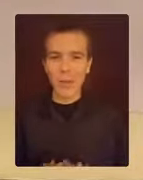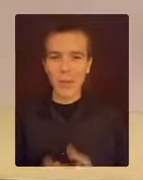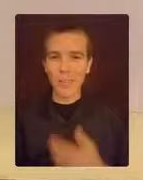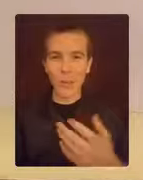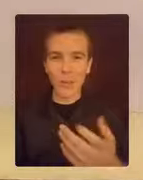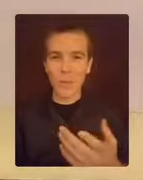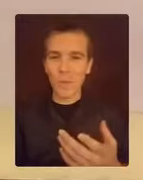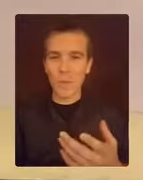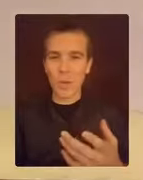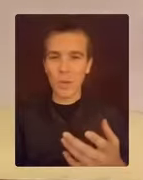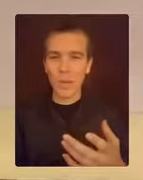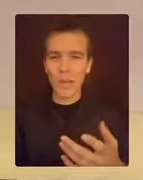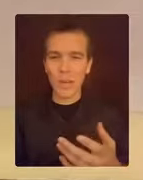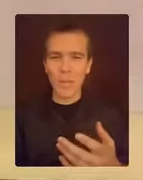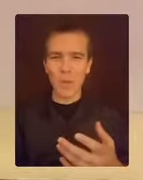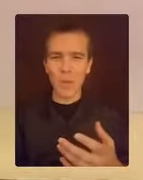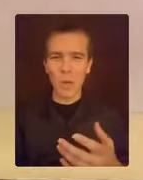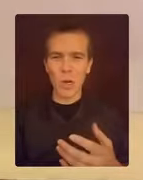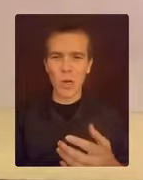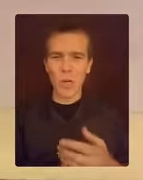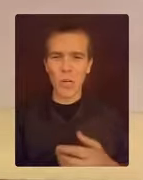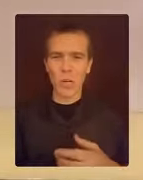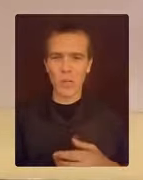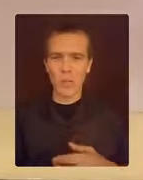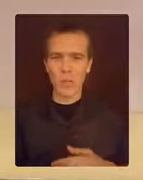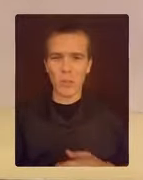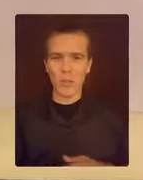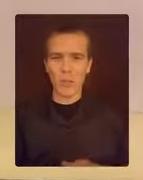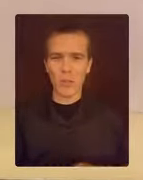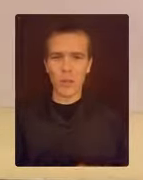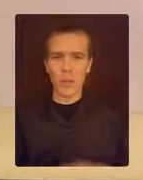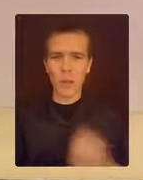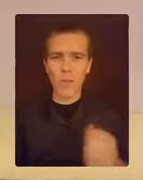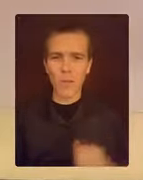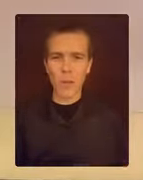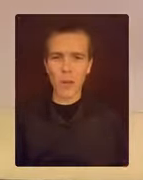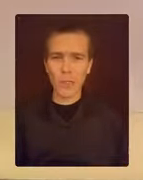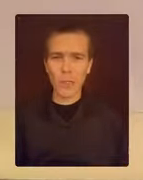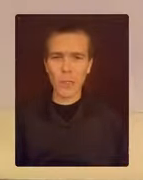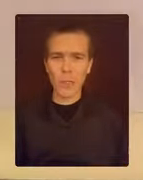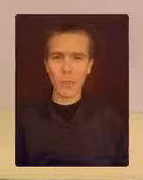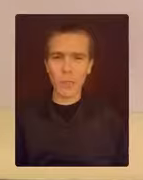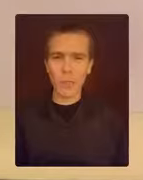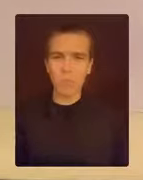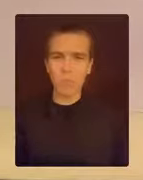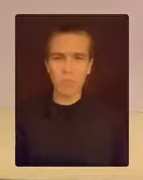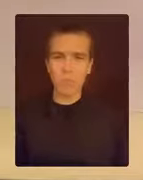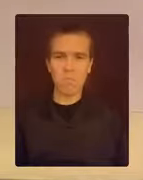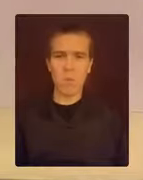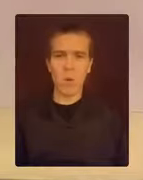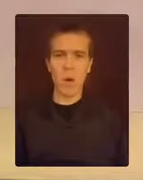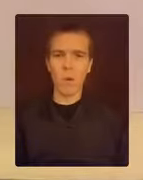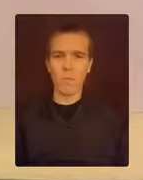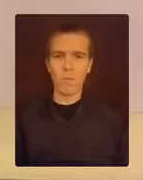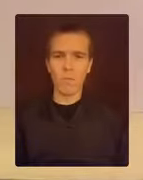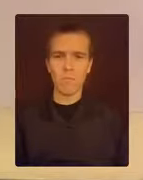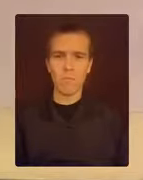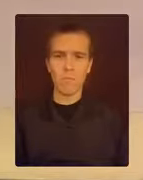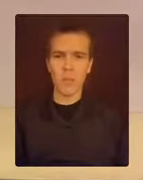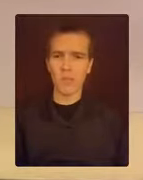I always tell people are like, "Well, you jumping off of the Empire State Building will kill you." No, it